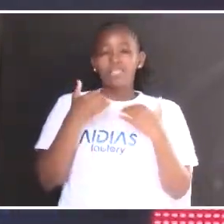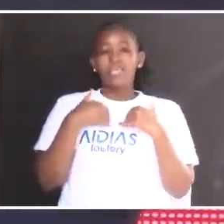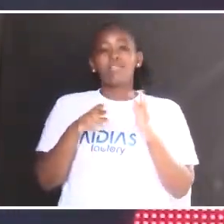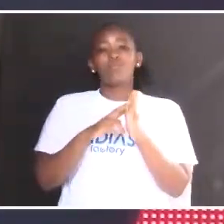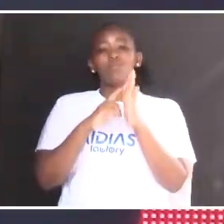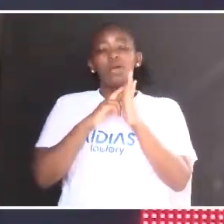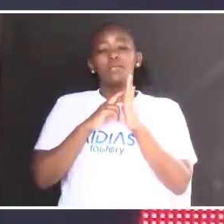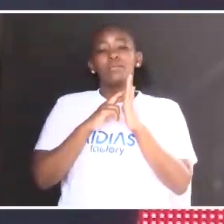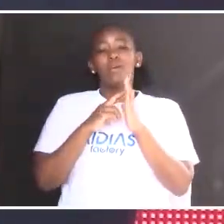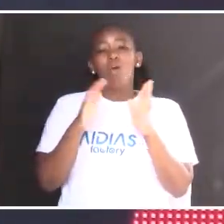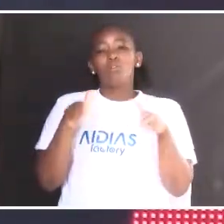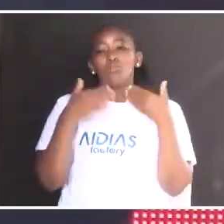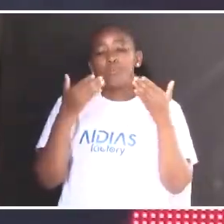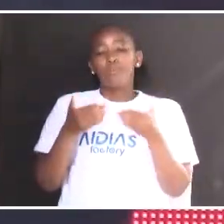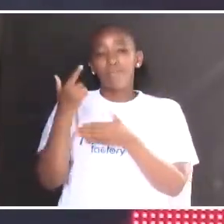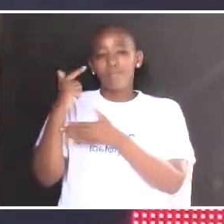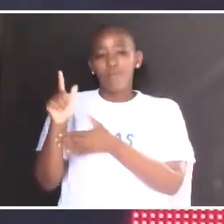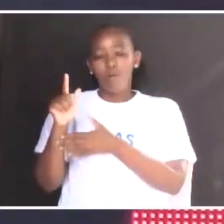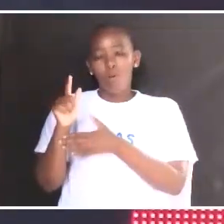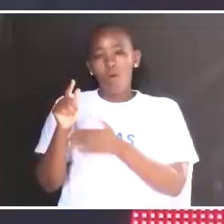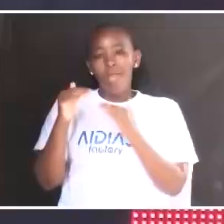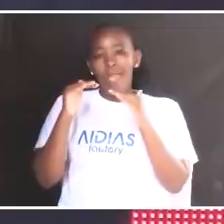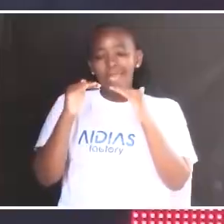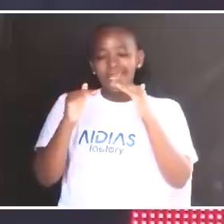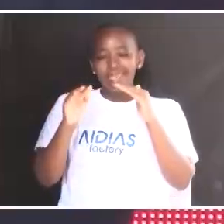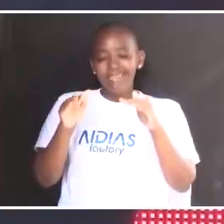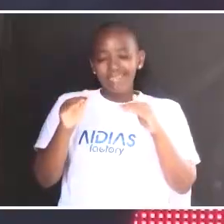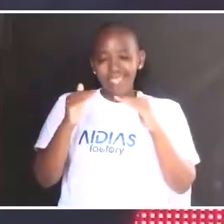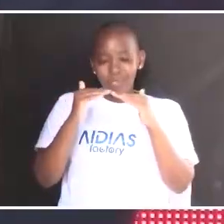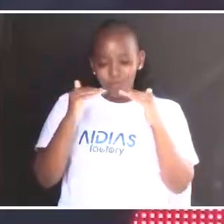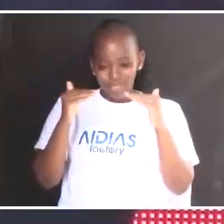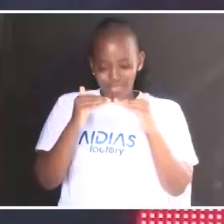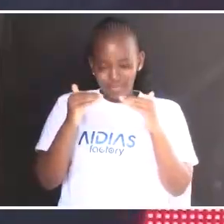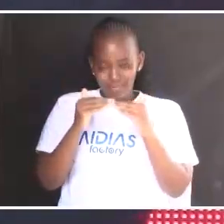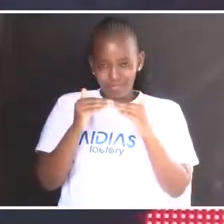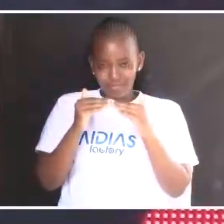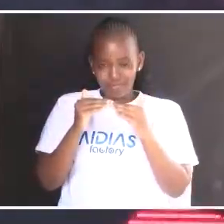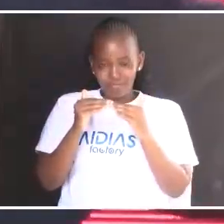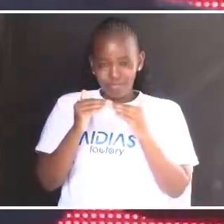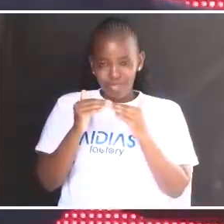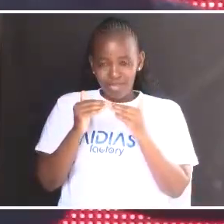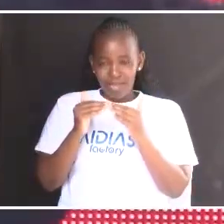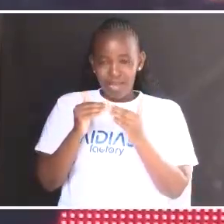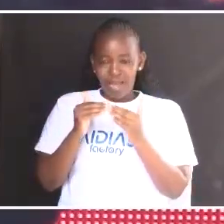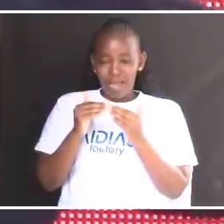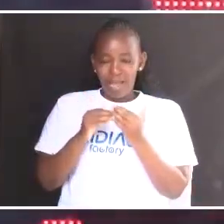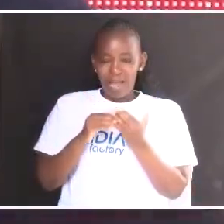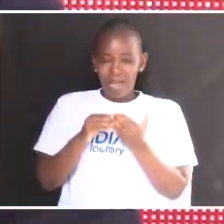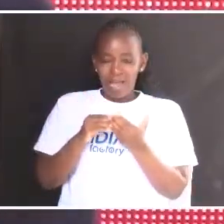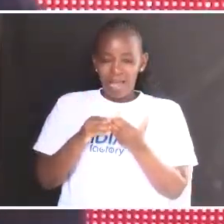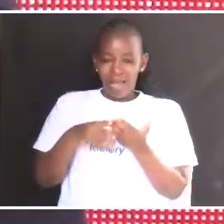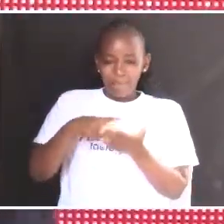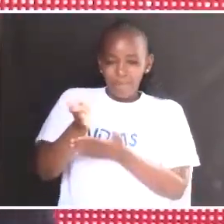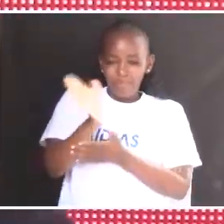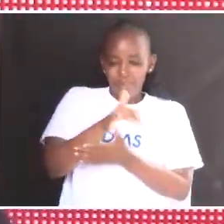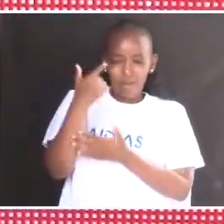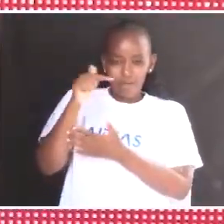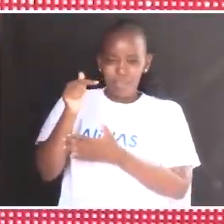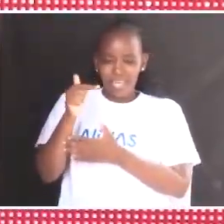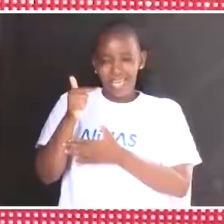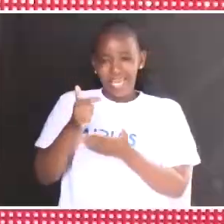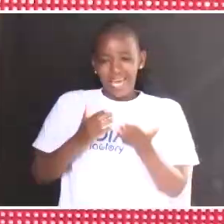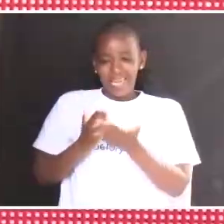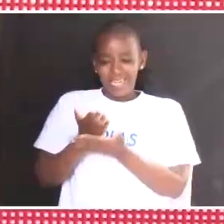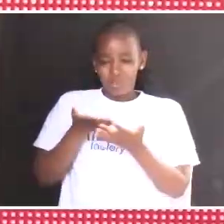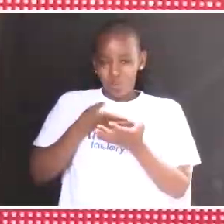required to provide for equitable for a remuneration for the right holder, which in this country we have done it through